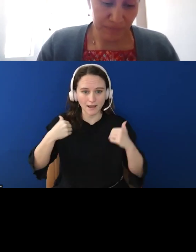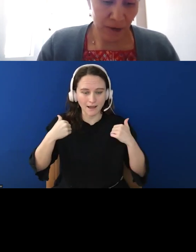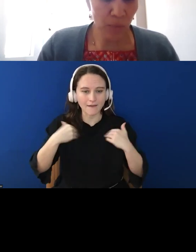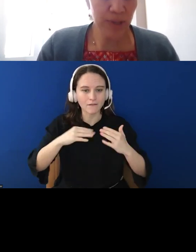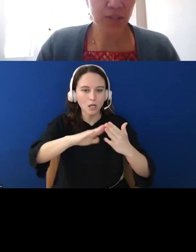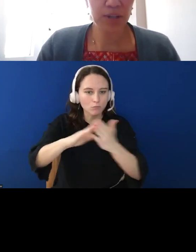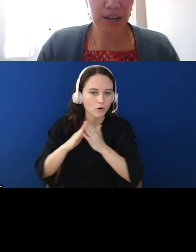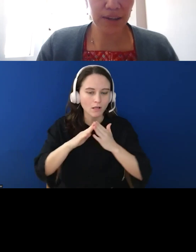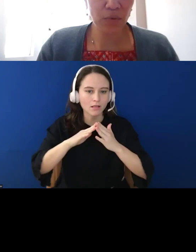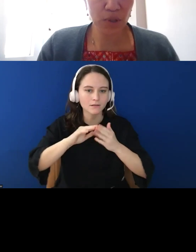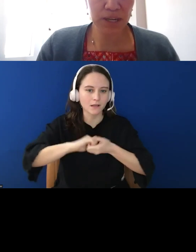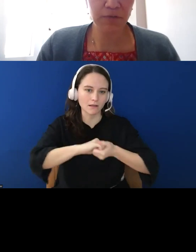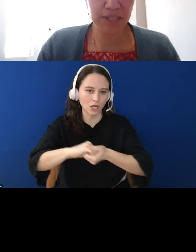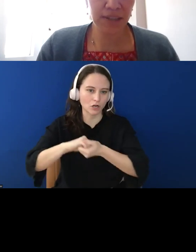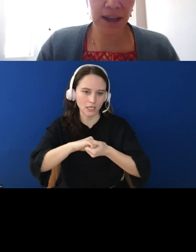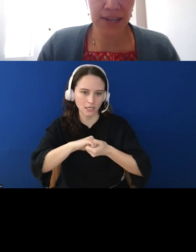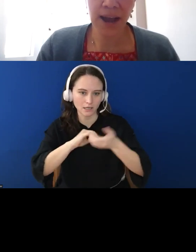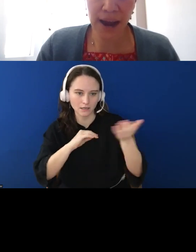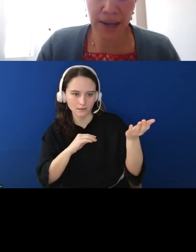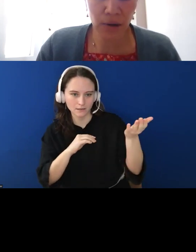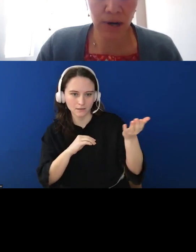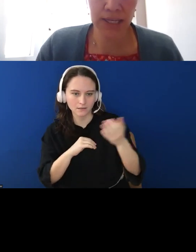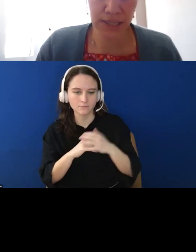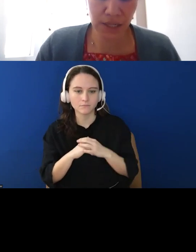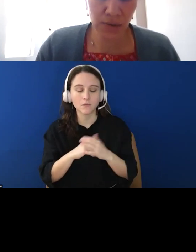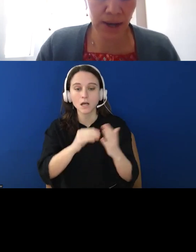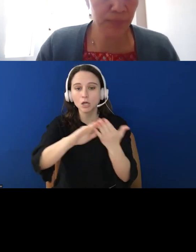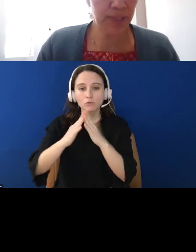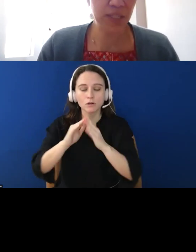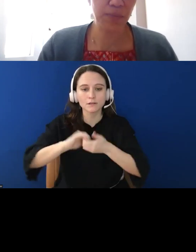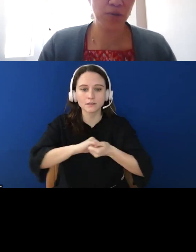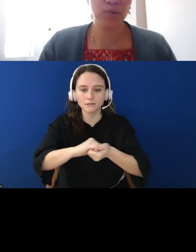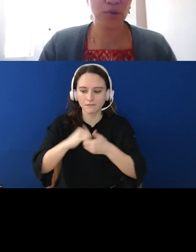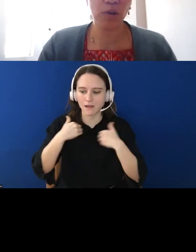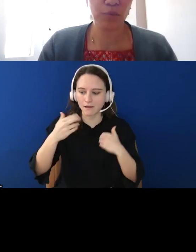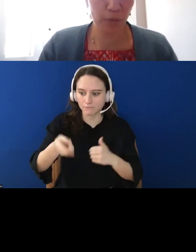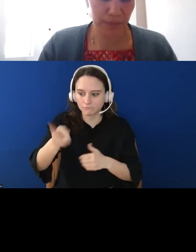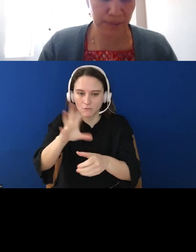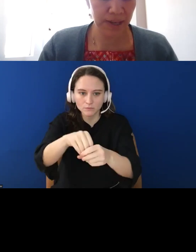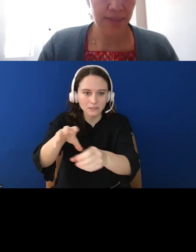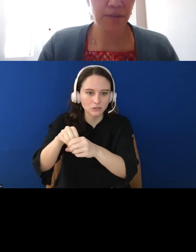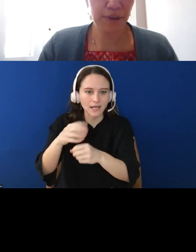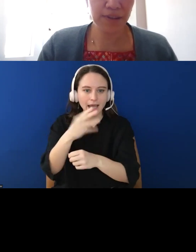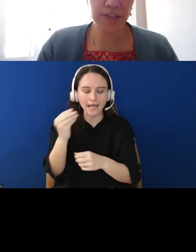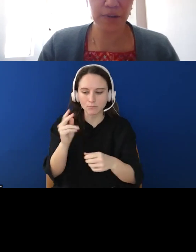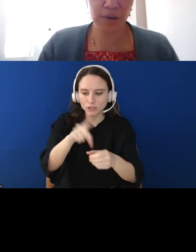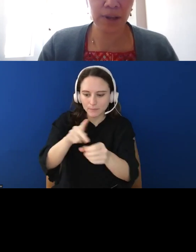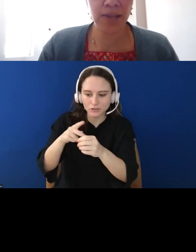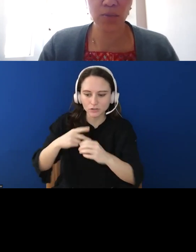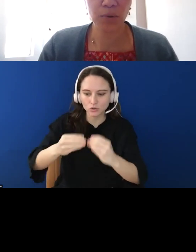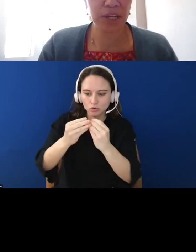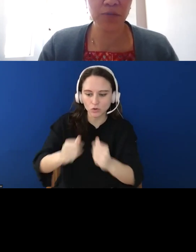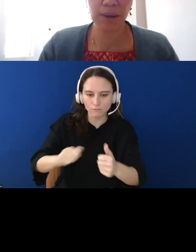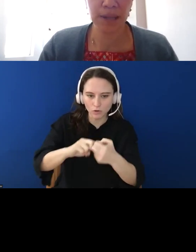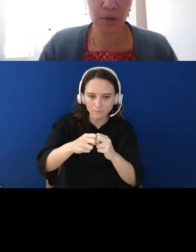solidarity. Communal solidarity was manifested as high organization and participation to solve problems, defend the territory,